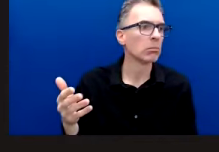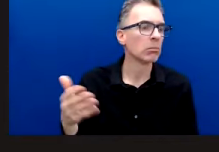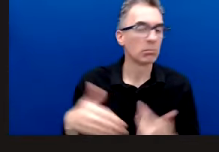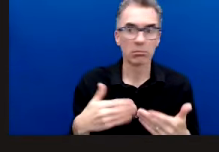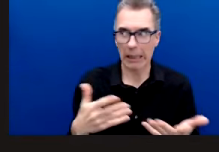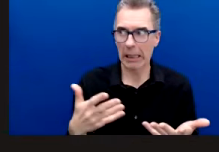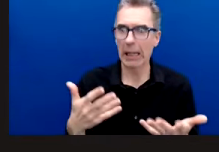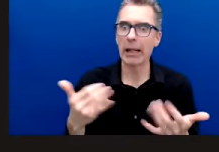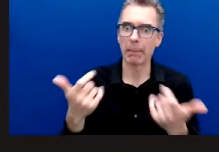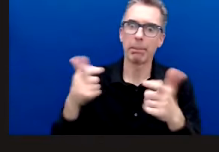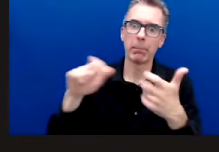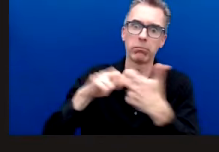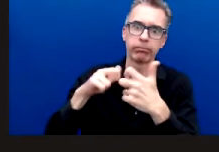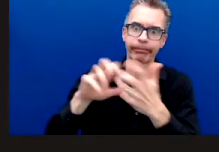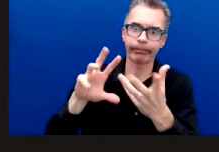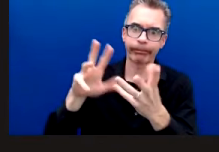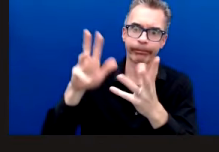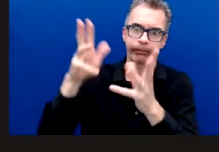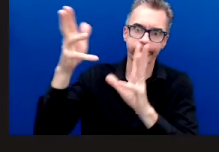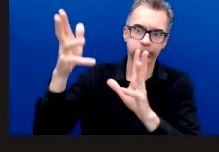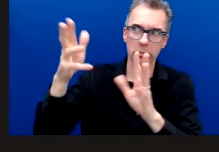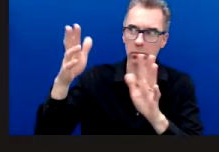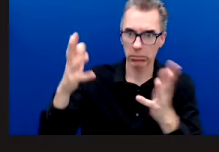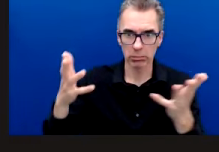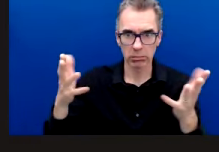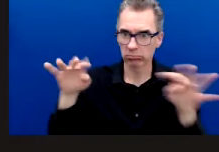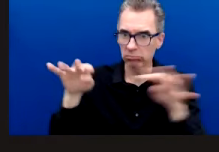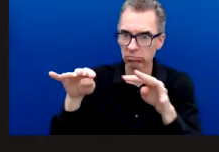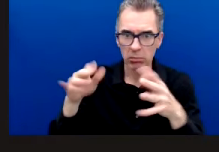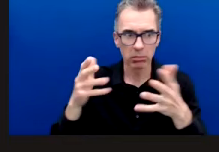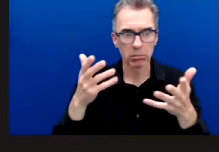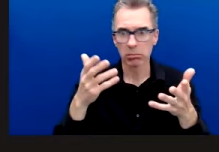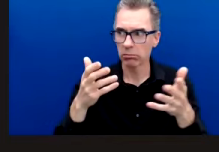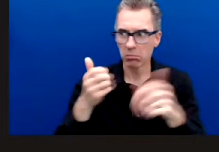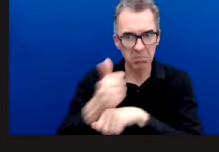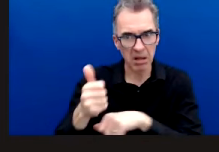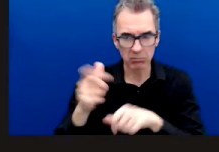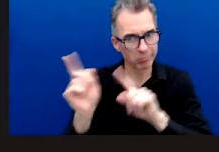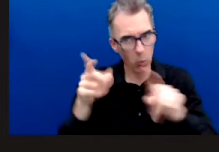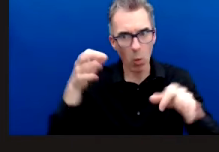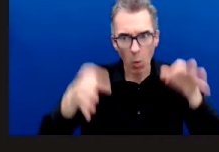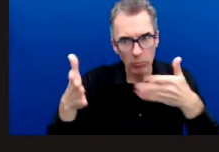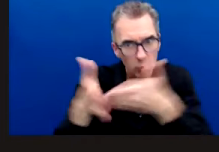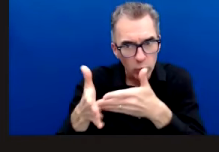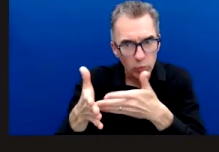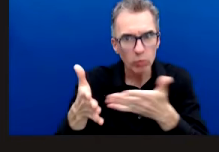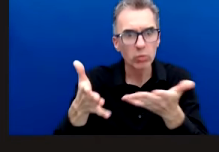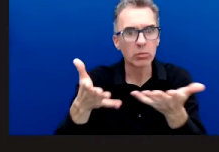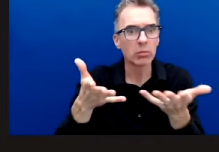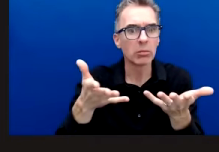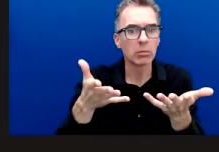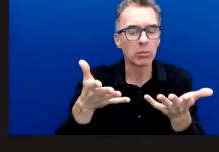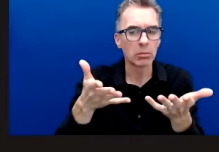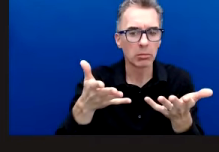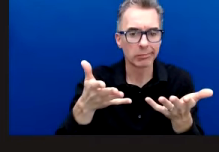bigger issue. As Gladys said, if their lawsuits become involved, then the districts were actually found